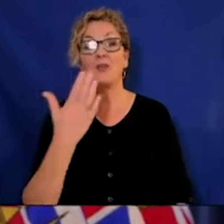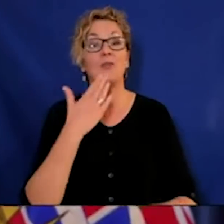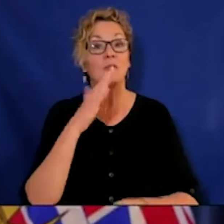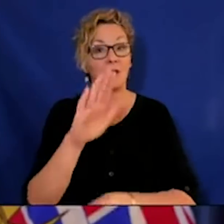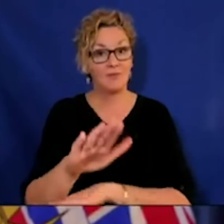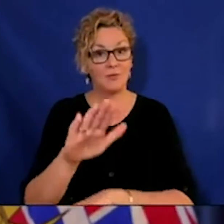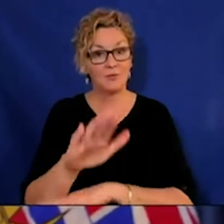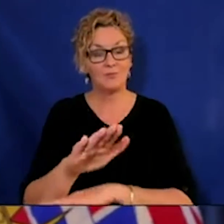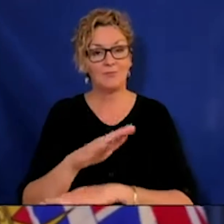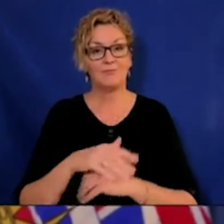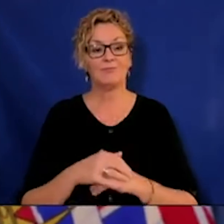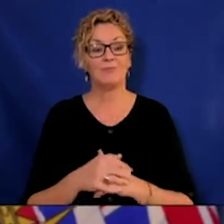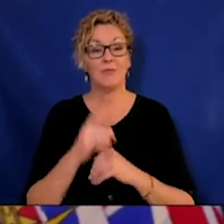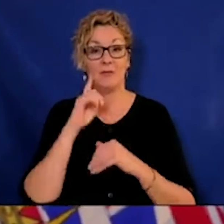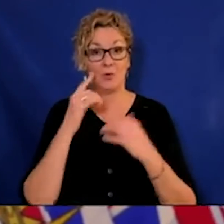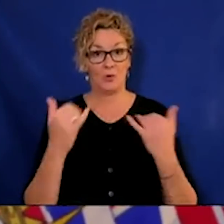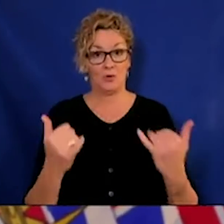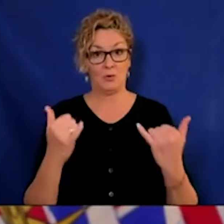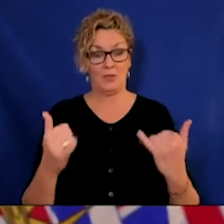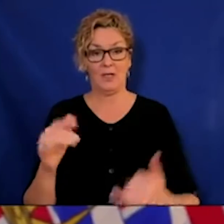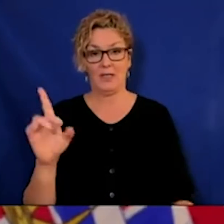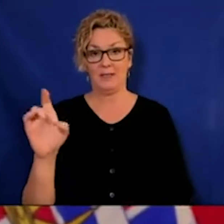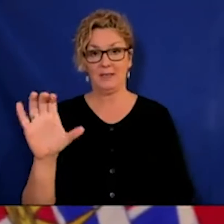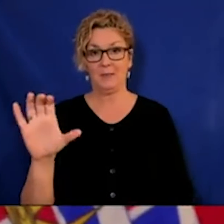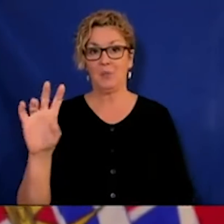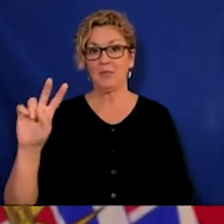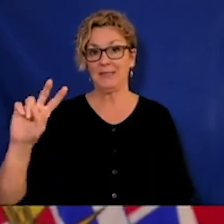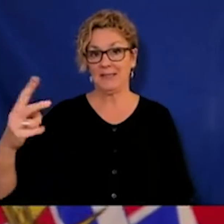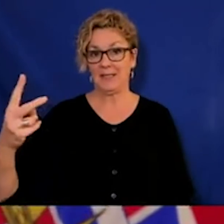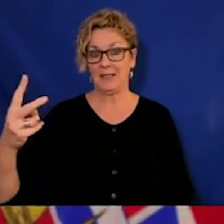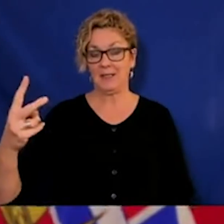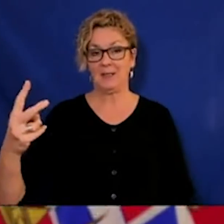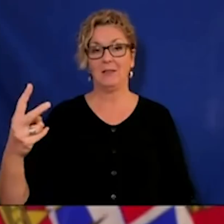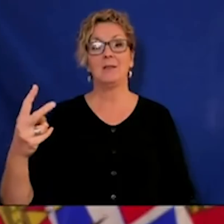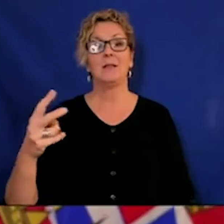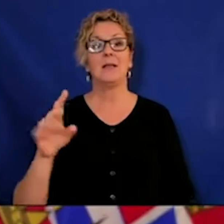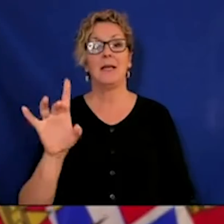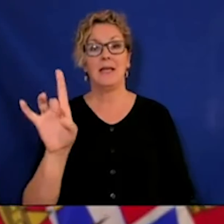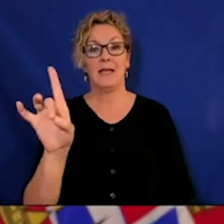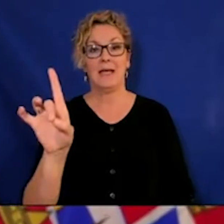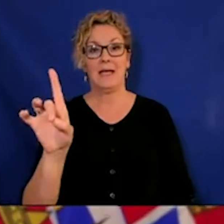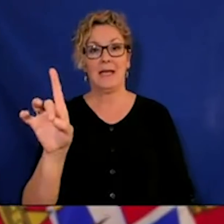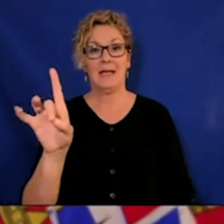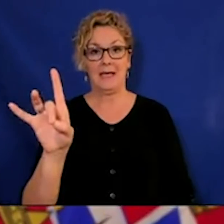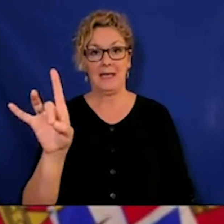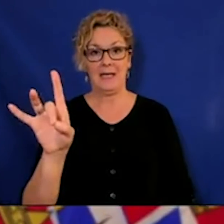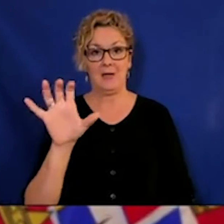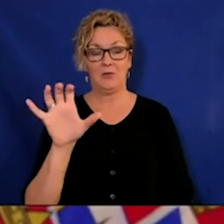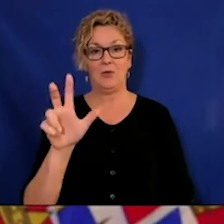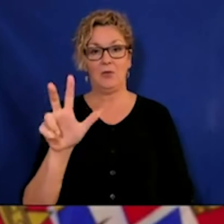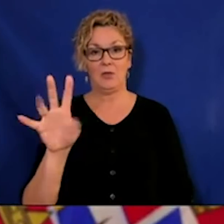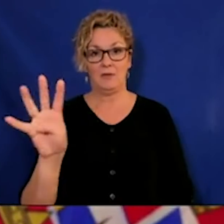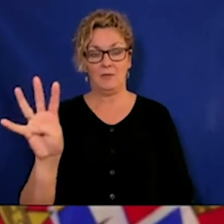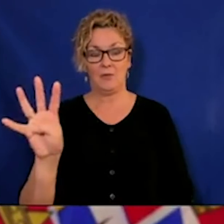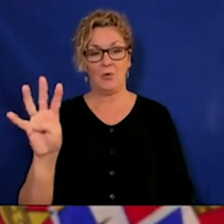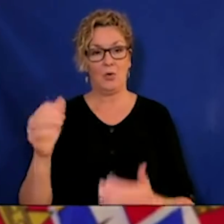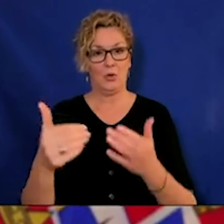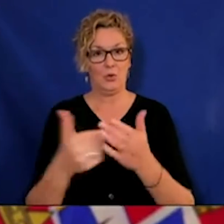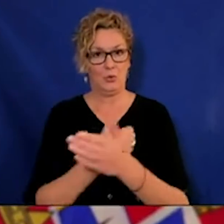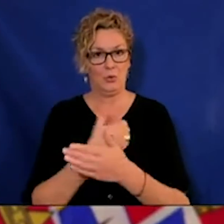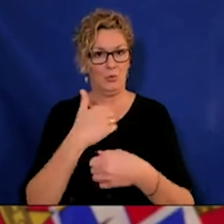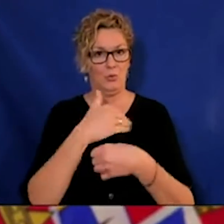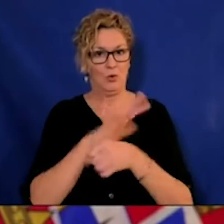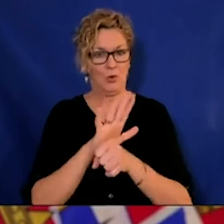Thank you very much and good afternoon. So for today, December 2nd, we have 834